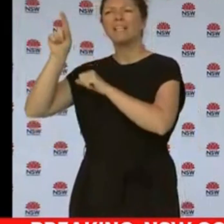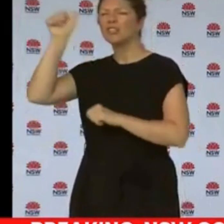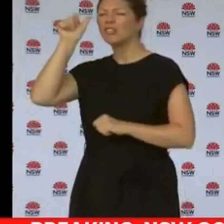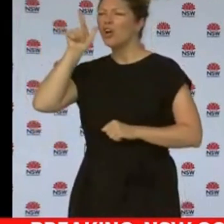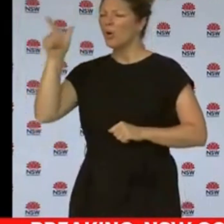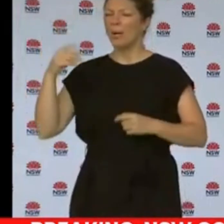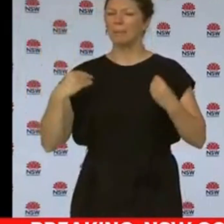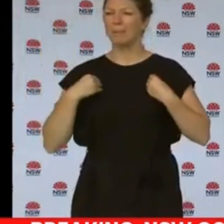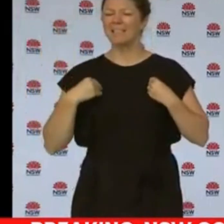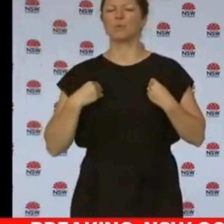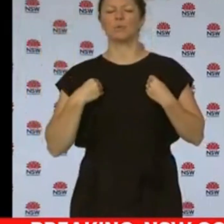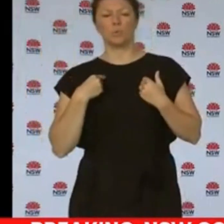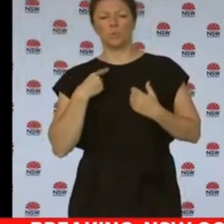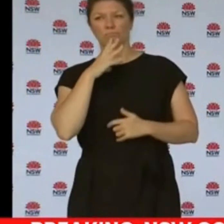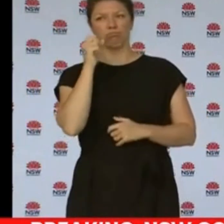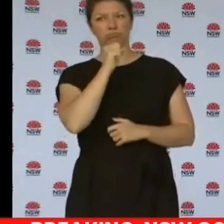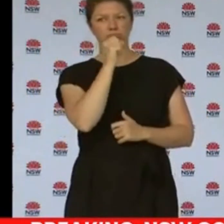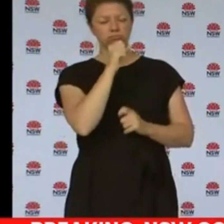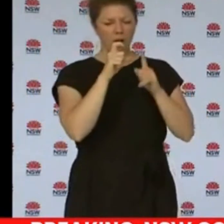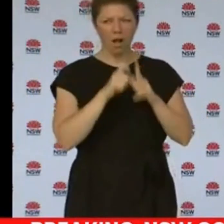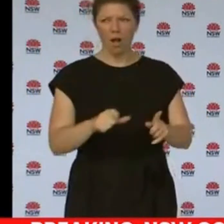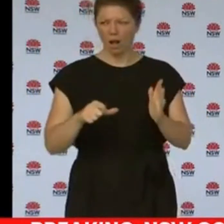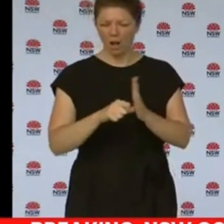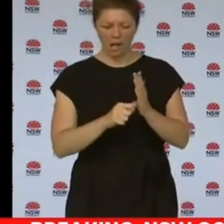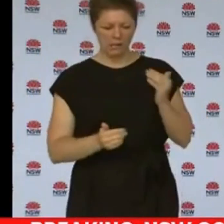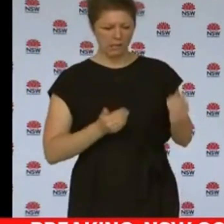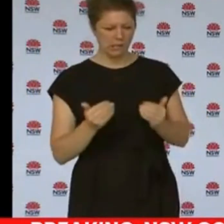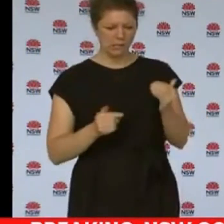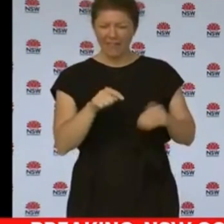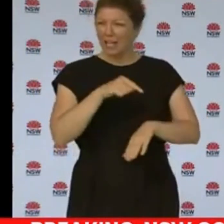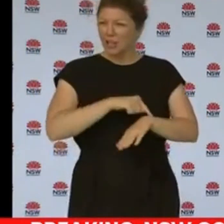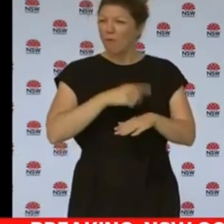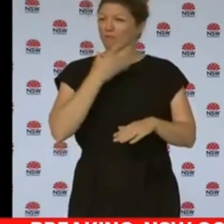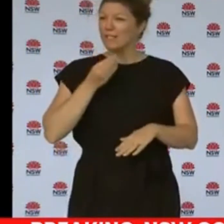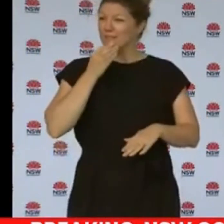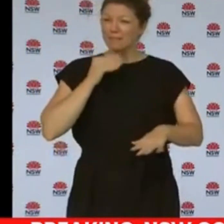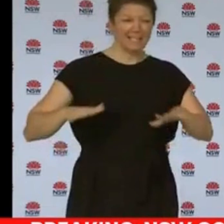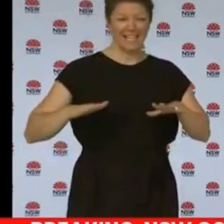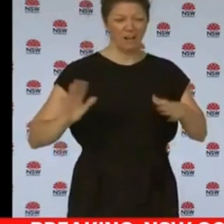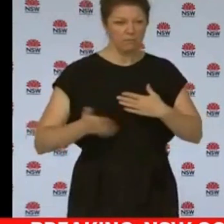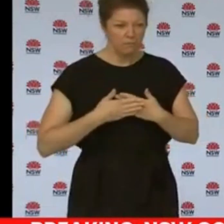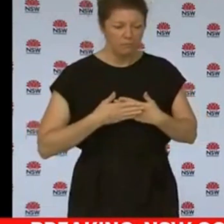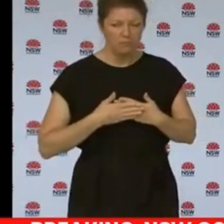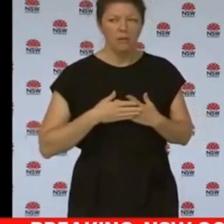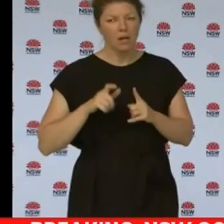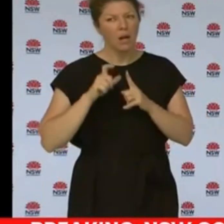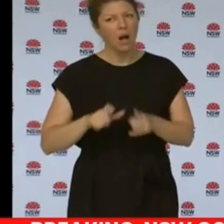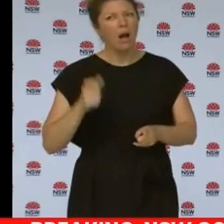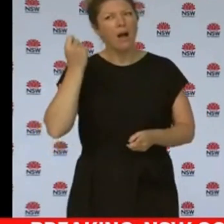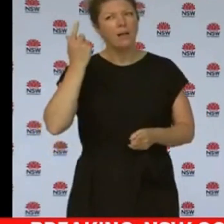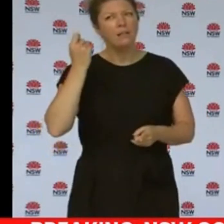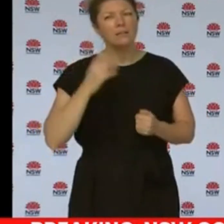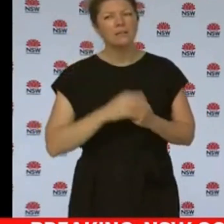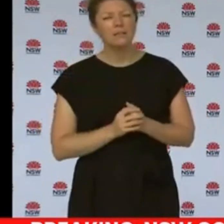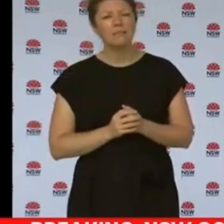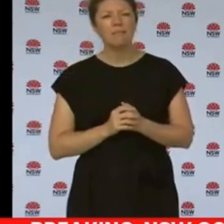appreciate that businesses have been hurting, especially at a time of year when they'd expect to have more trade. But we also